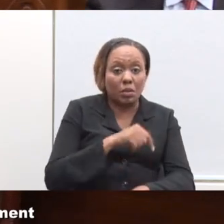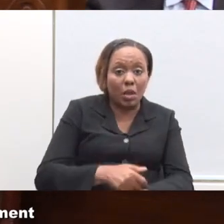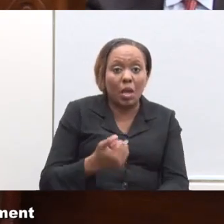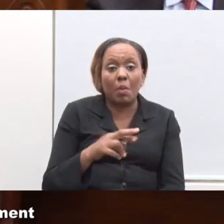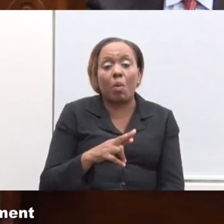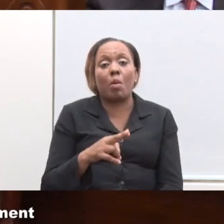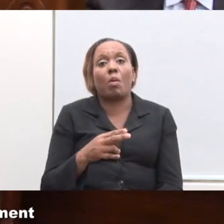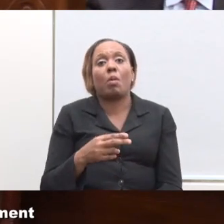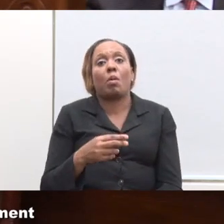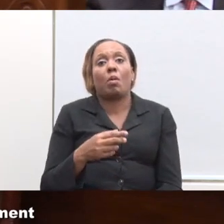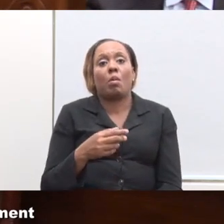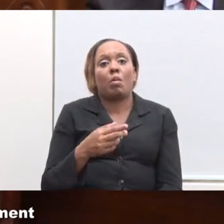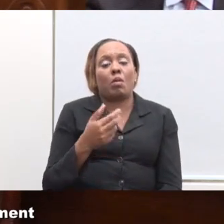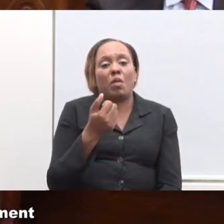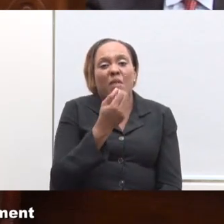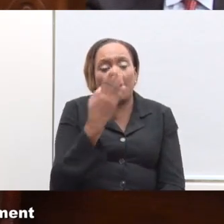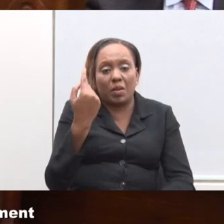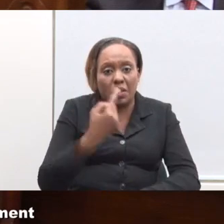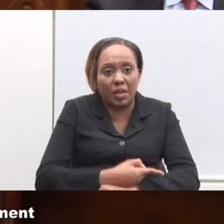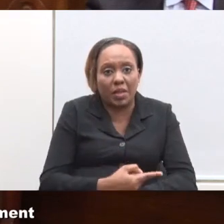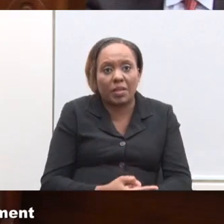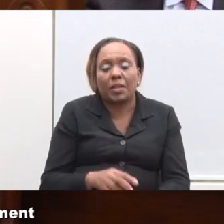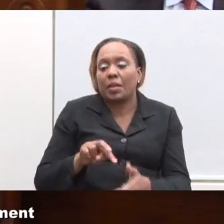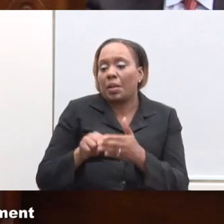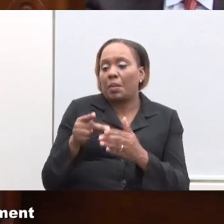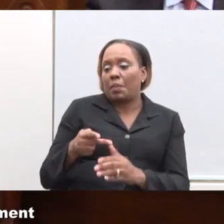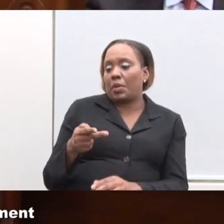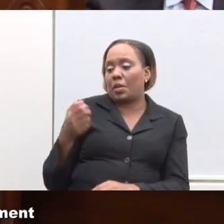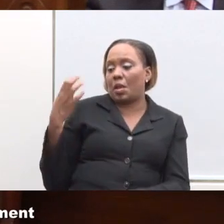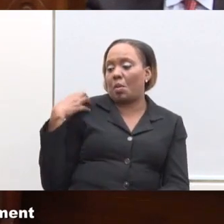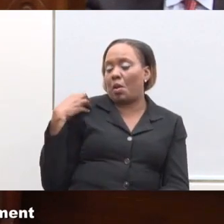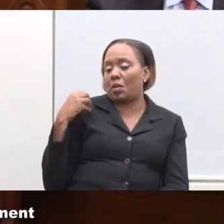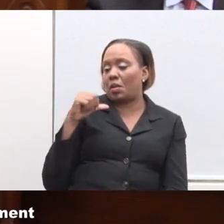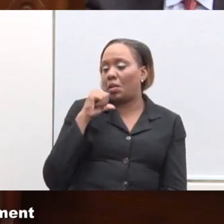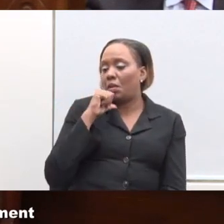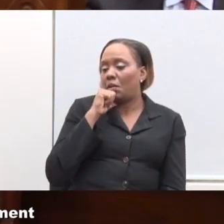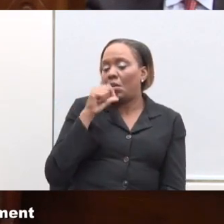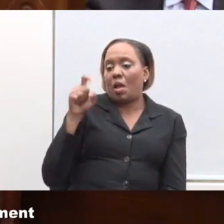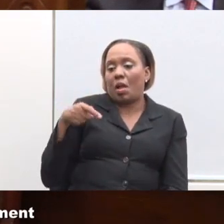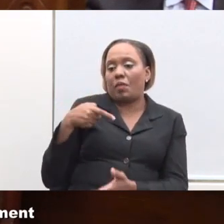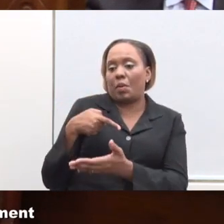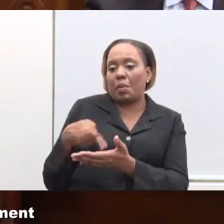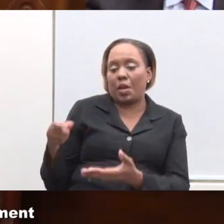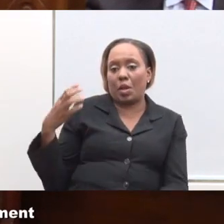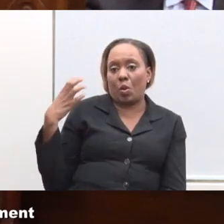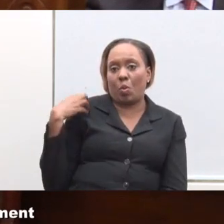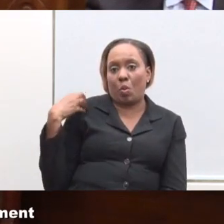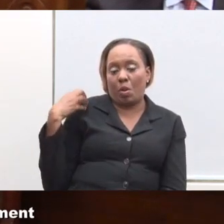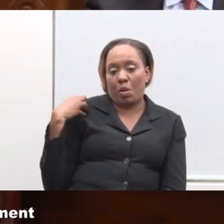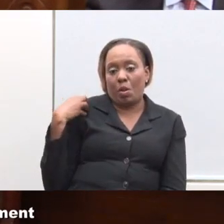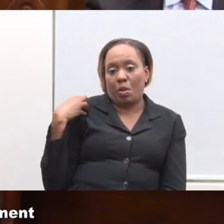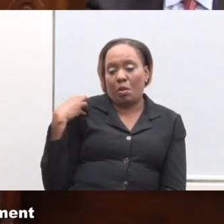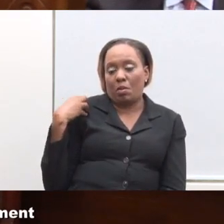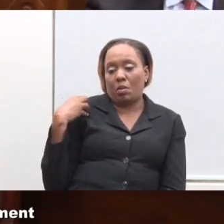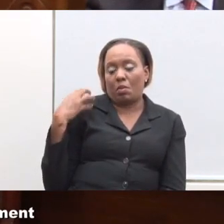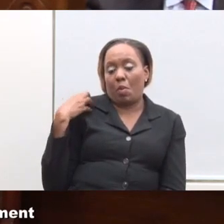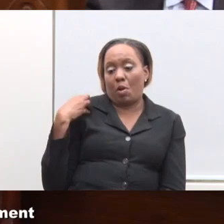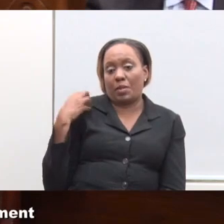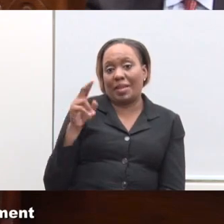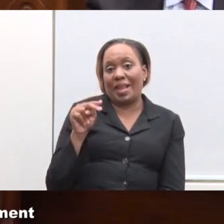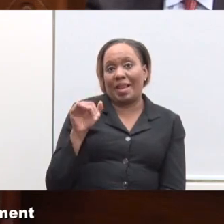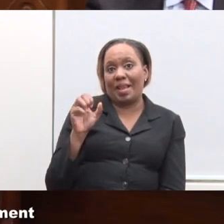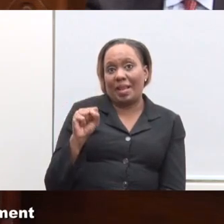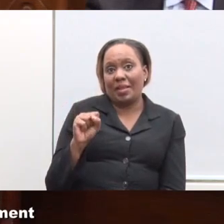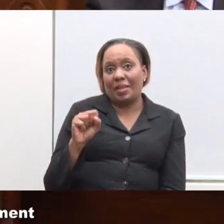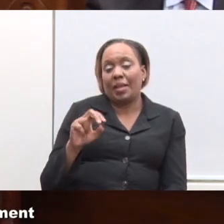we will remove from you the obligation of immediate payment of that employer's contribution for the NIS, thereby reducing